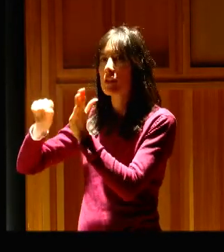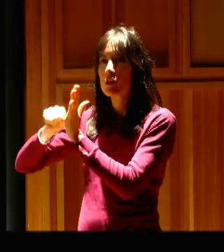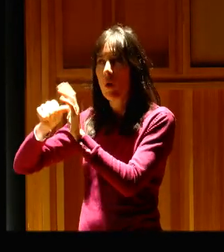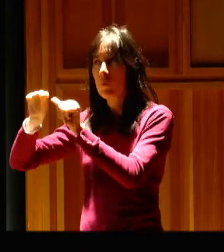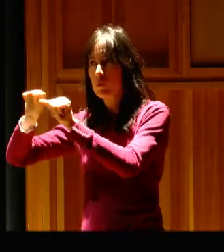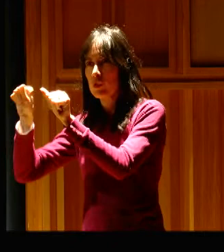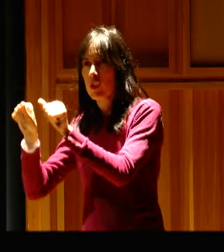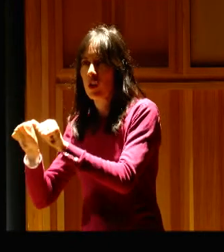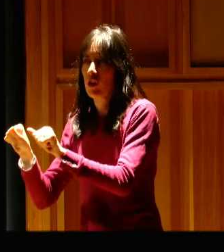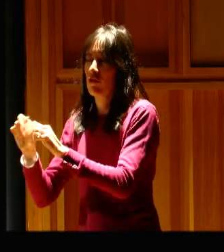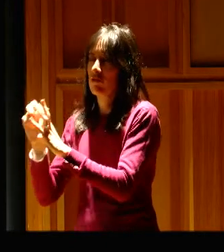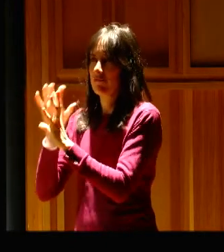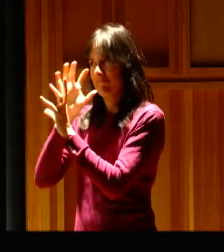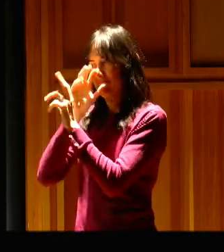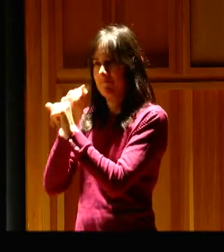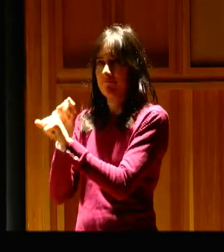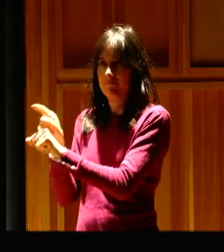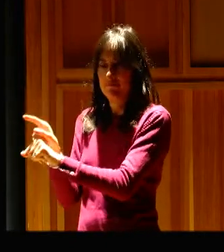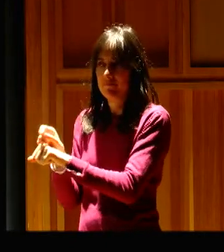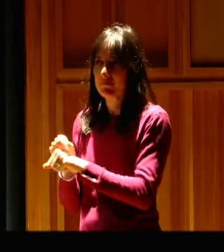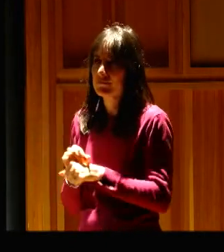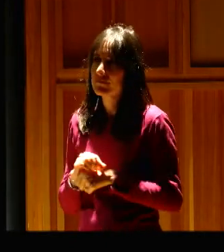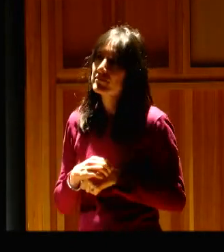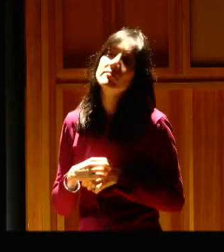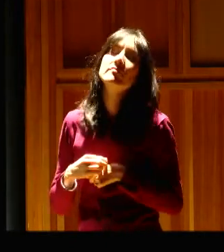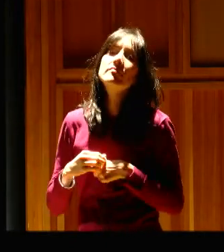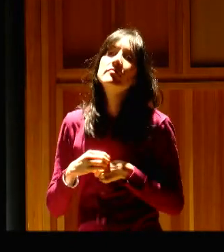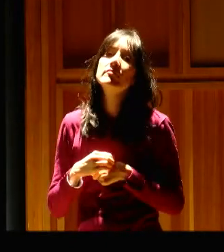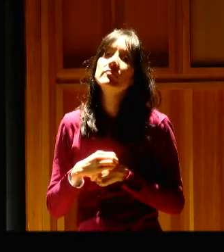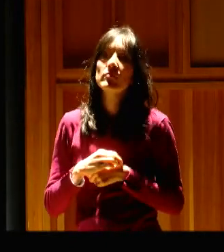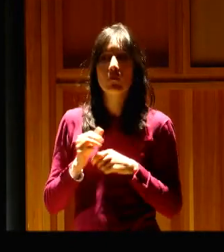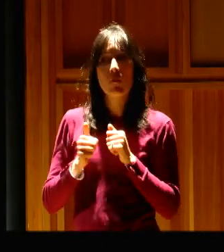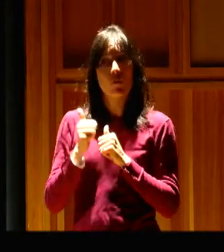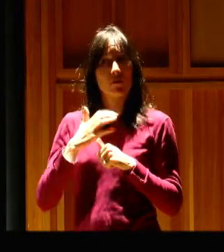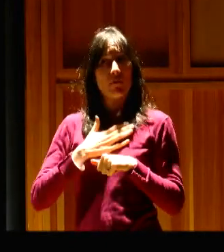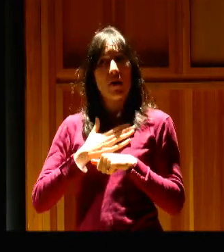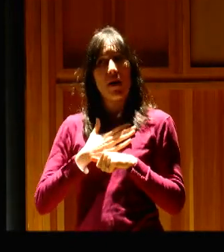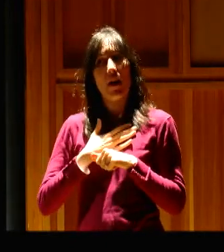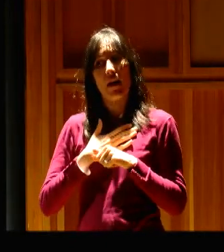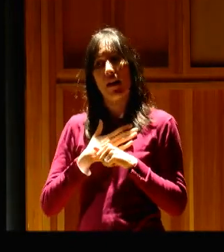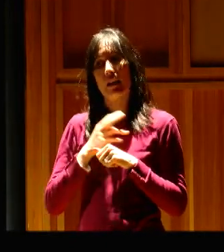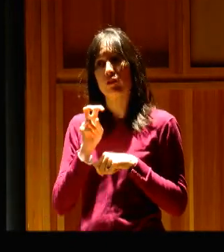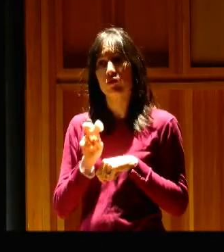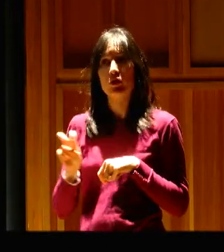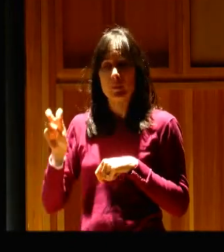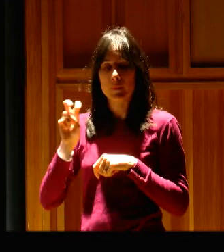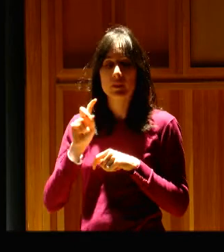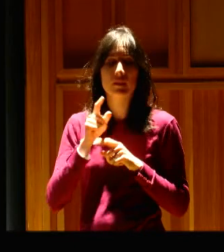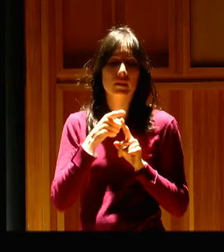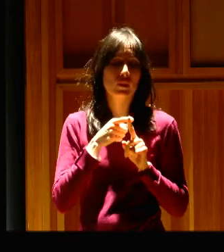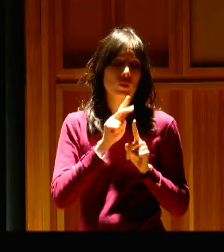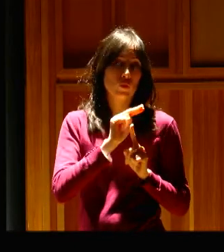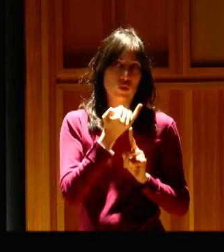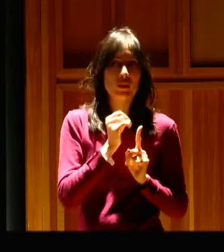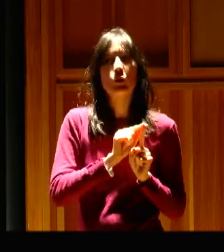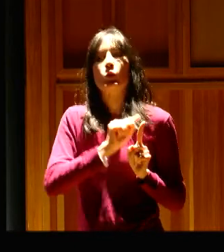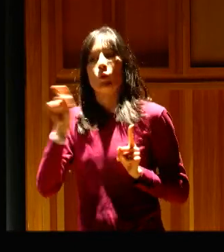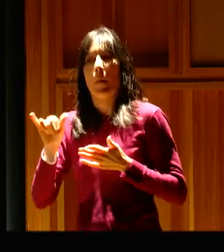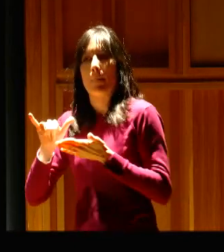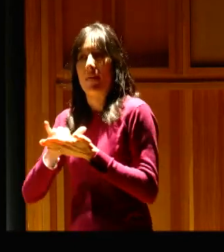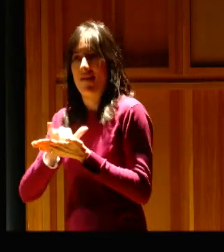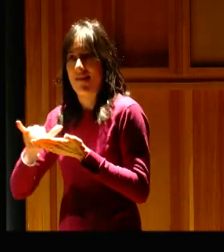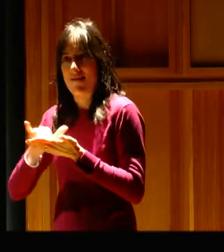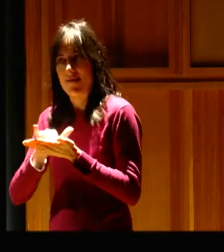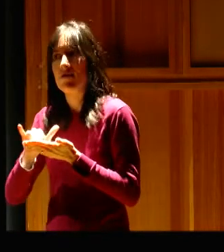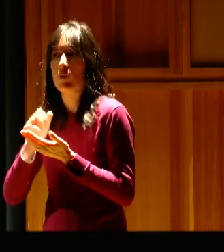wildest imagination. Now, most of these museum trips were made from New Jersey to Manhattan by way of the